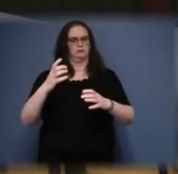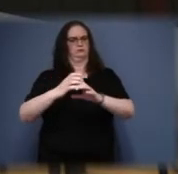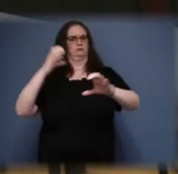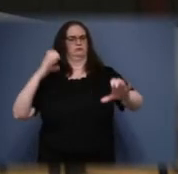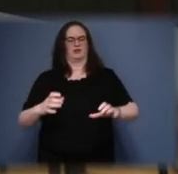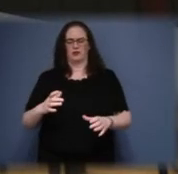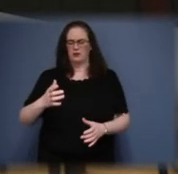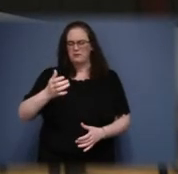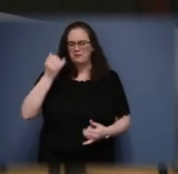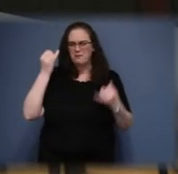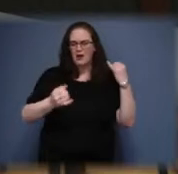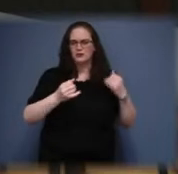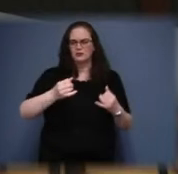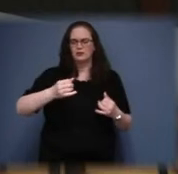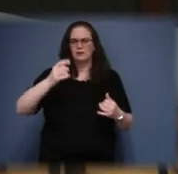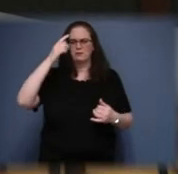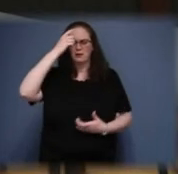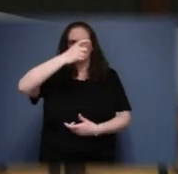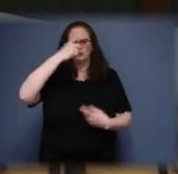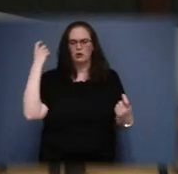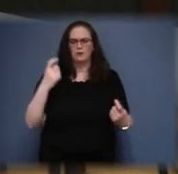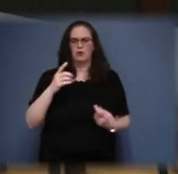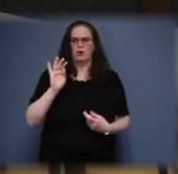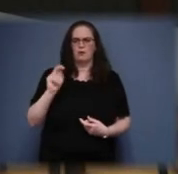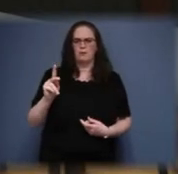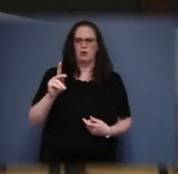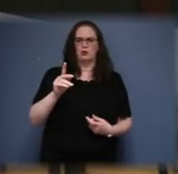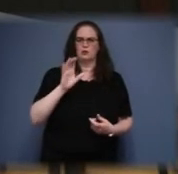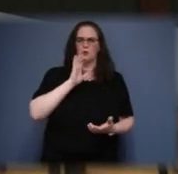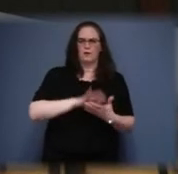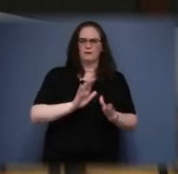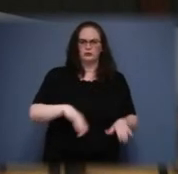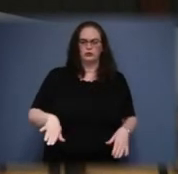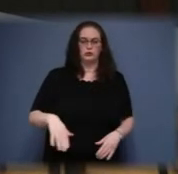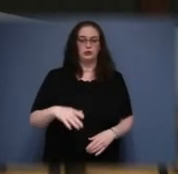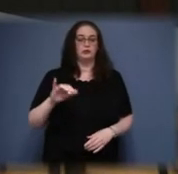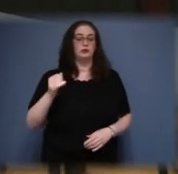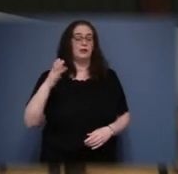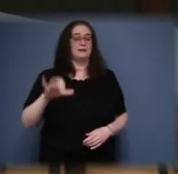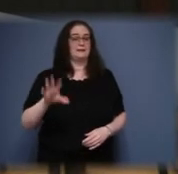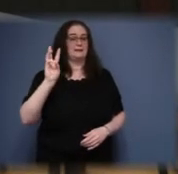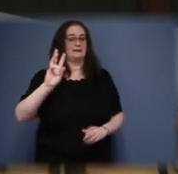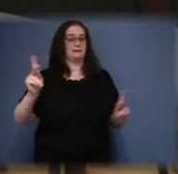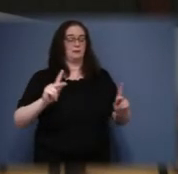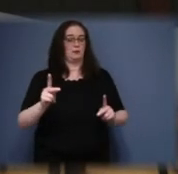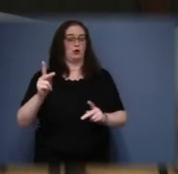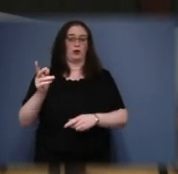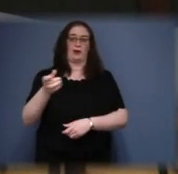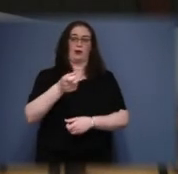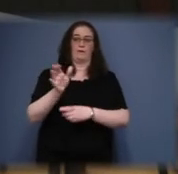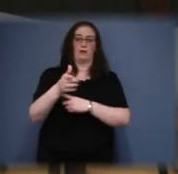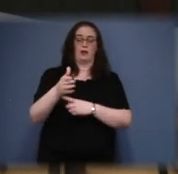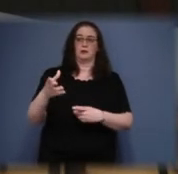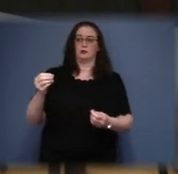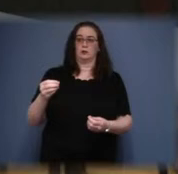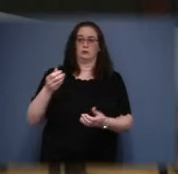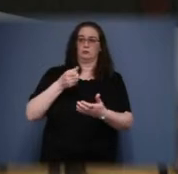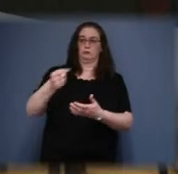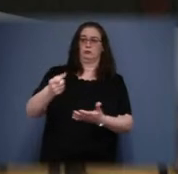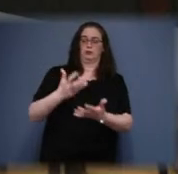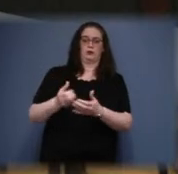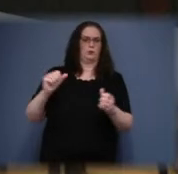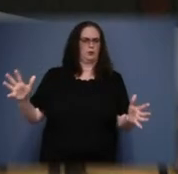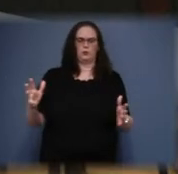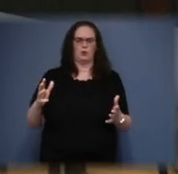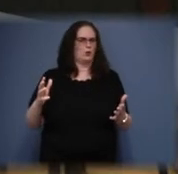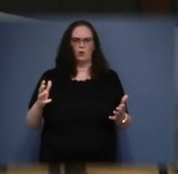mental trauma on Mark's wife and children? JC's 6 people carrying flags are in prison with no trials. They were